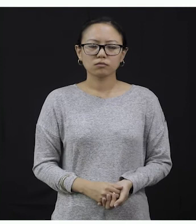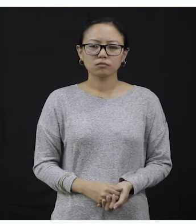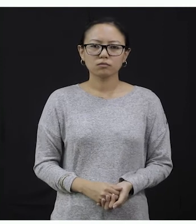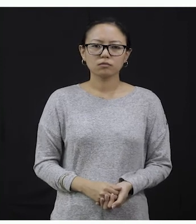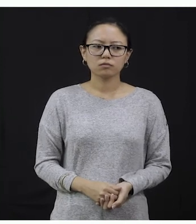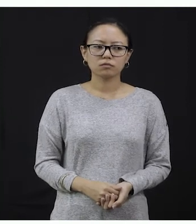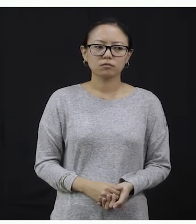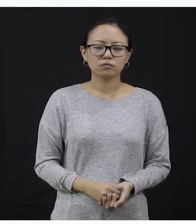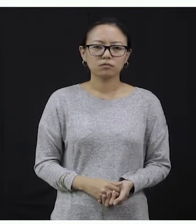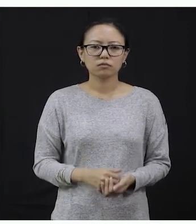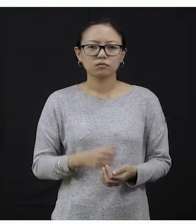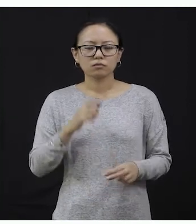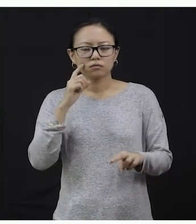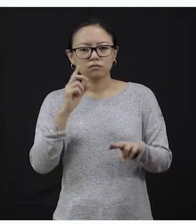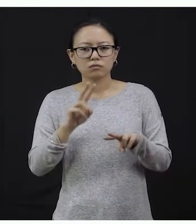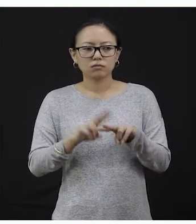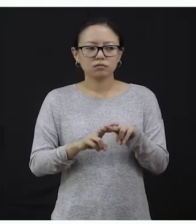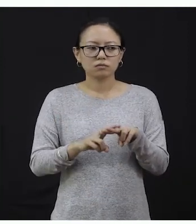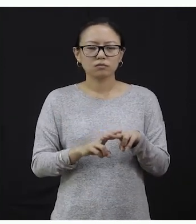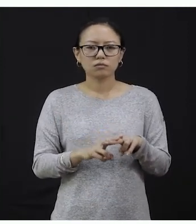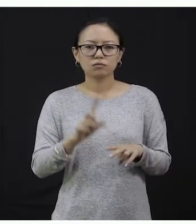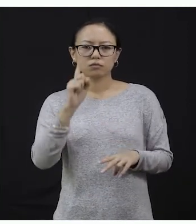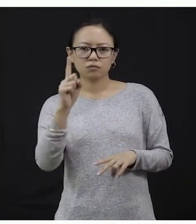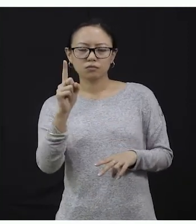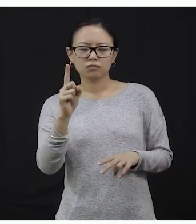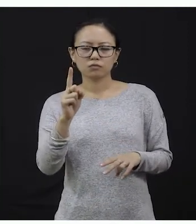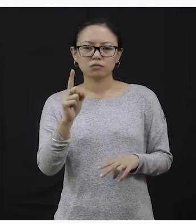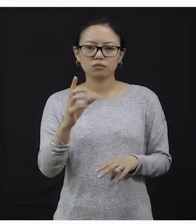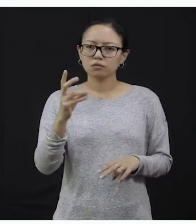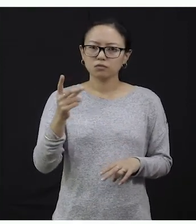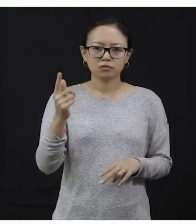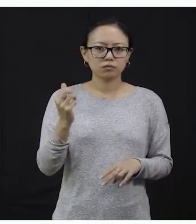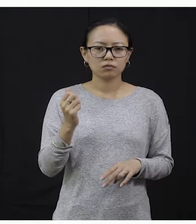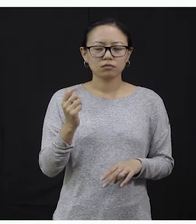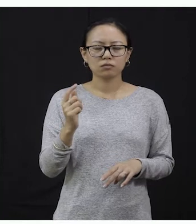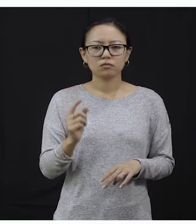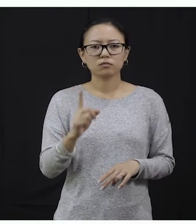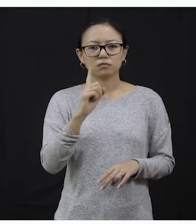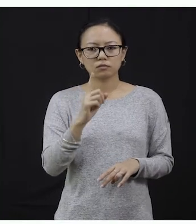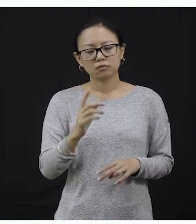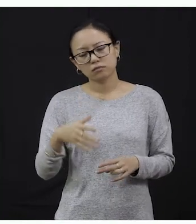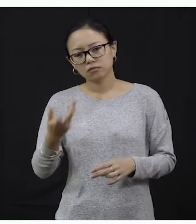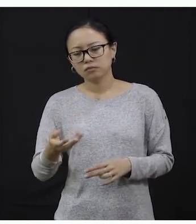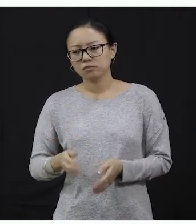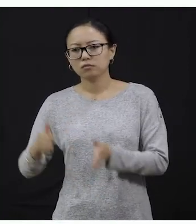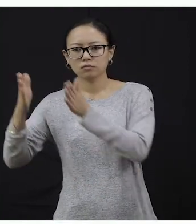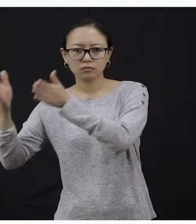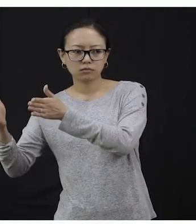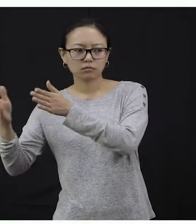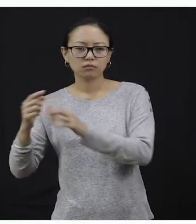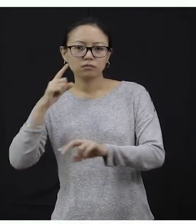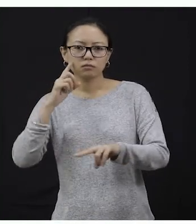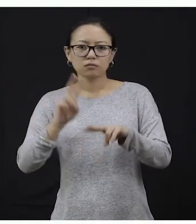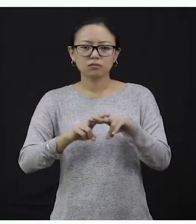2-digit number, it is placed on 2 placed. Ones and tens, and it goes towards the left. 100 more,